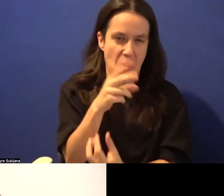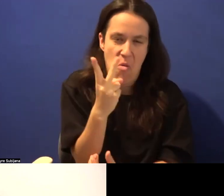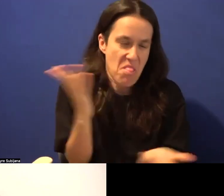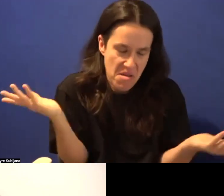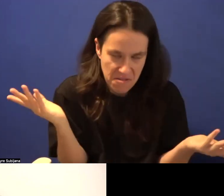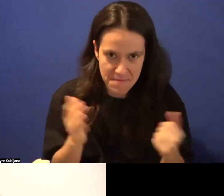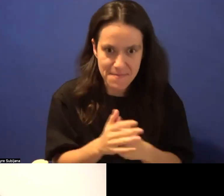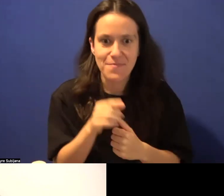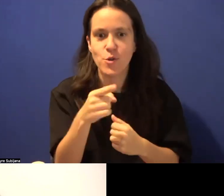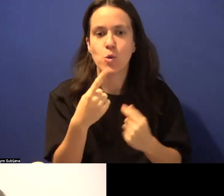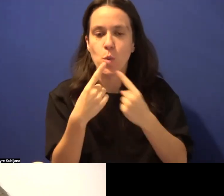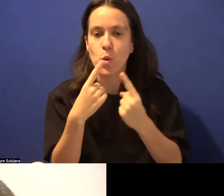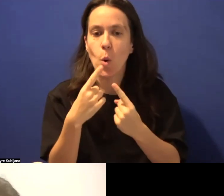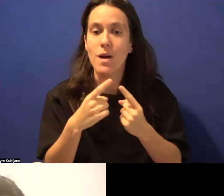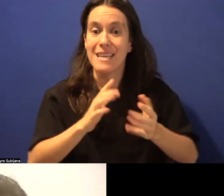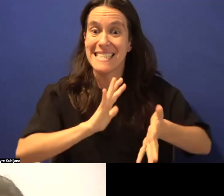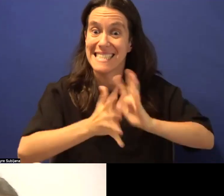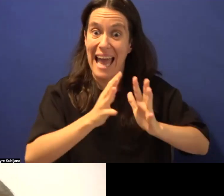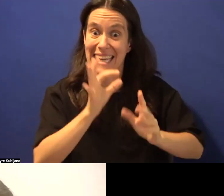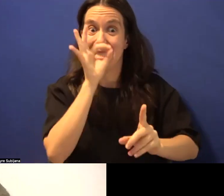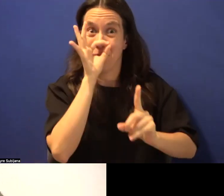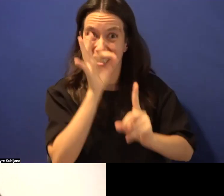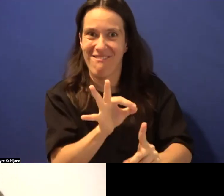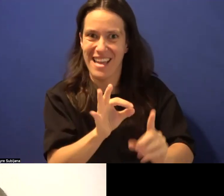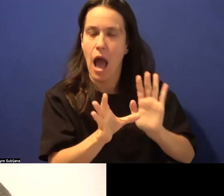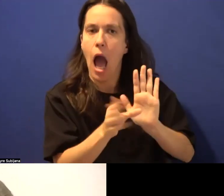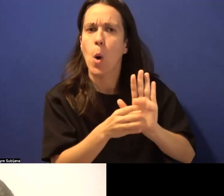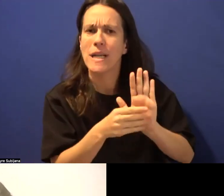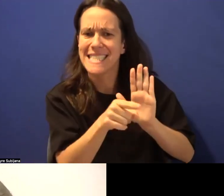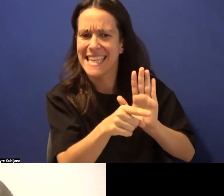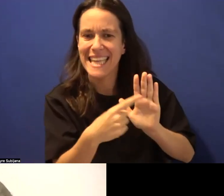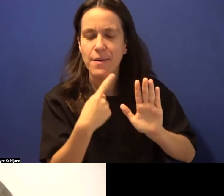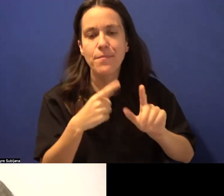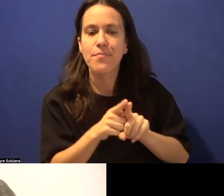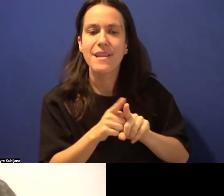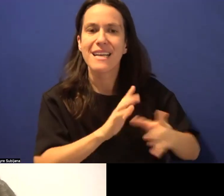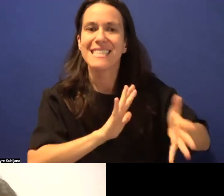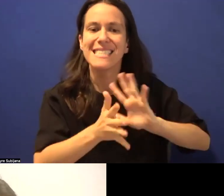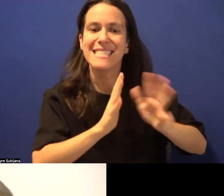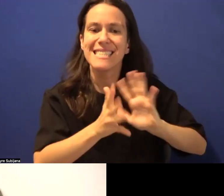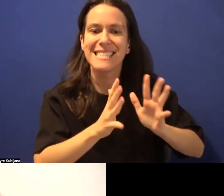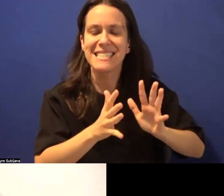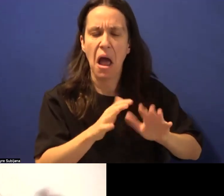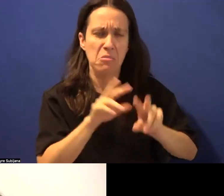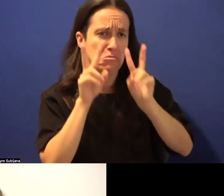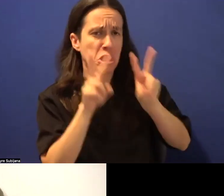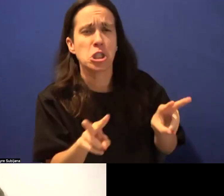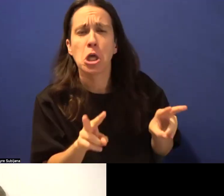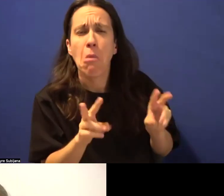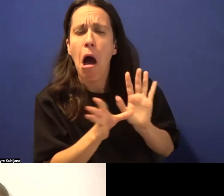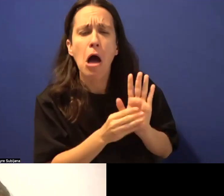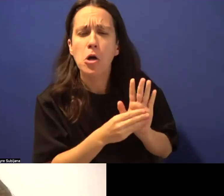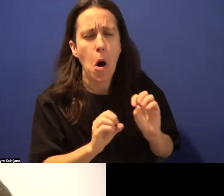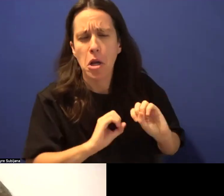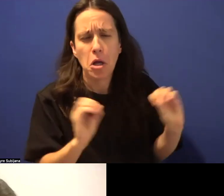about sign-specific iconicity, where the signs are not considered quite iconic, but they sort